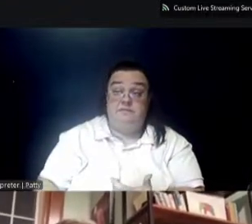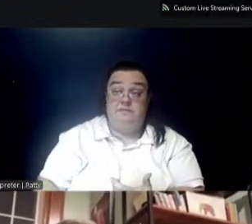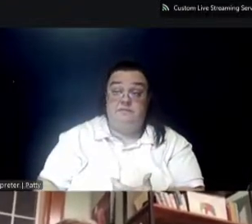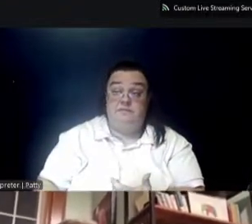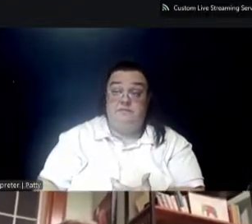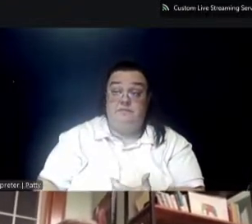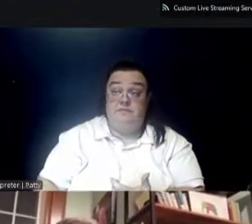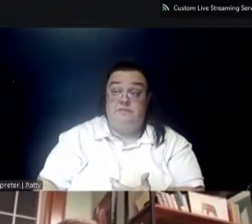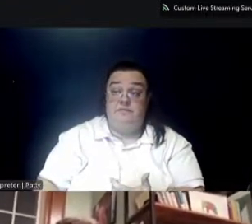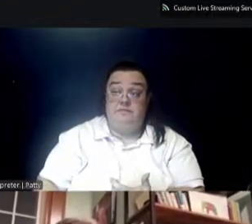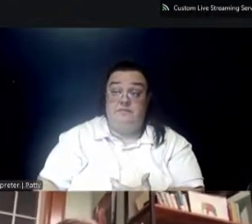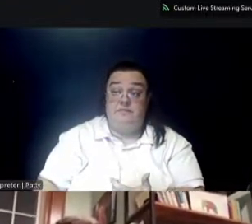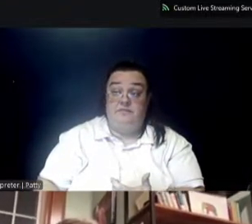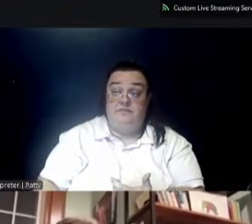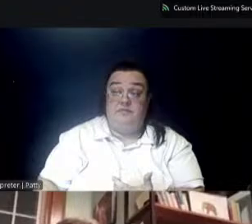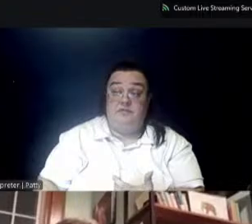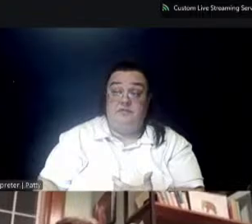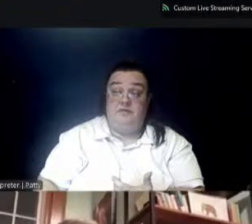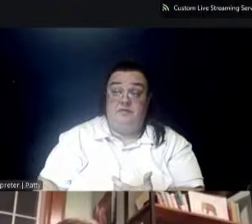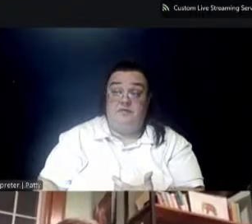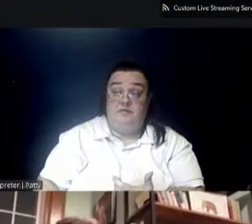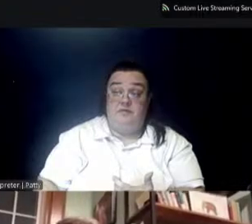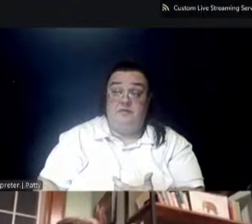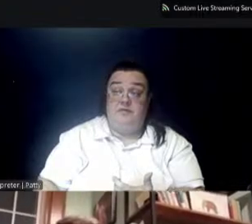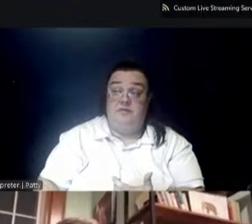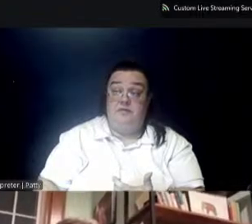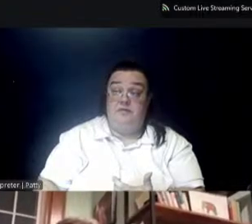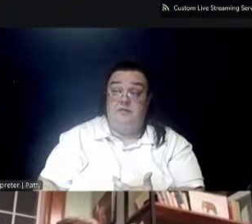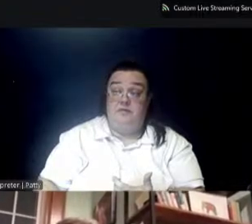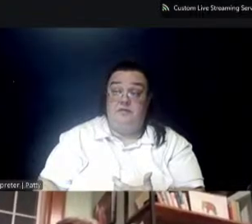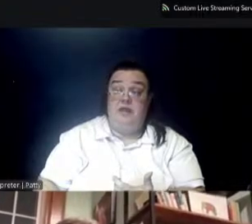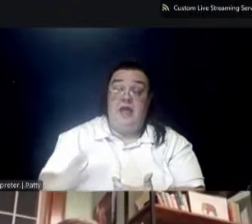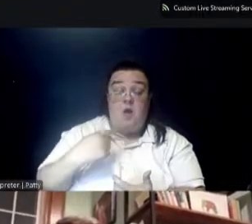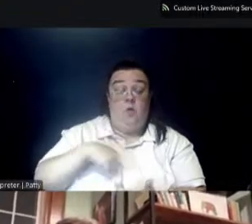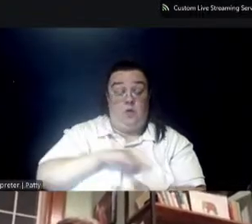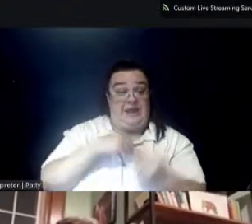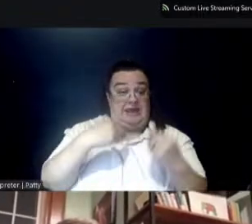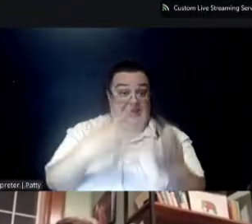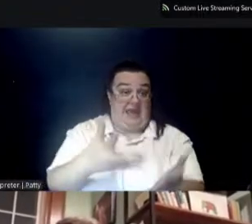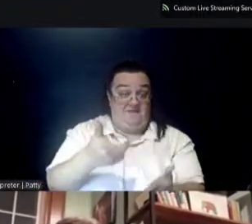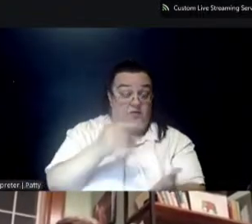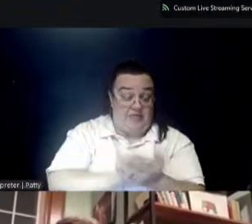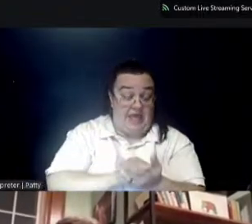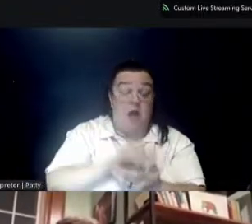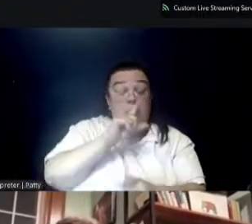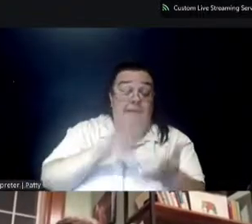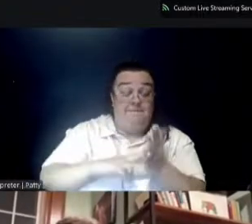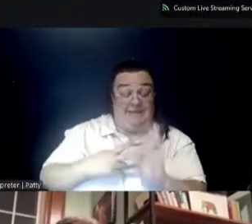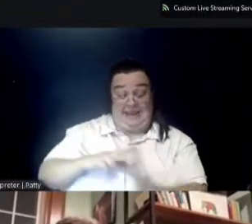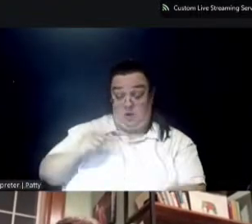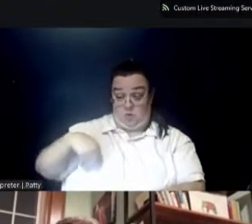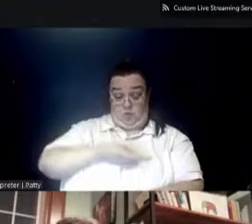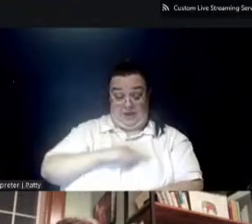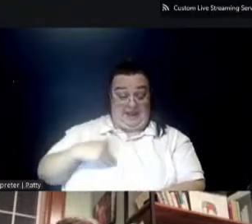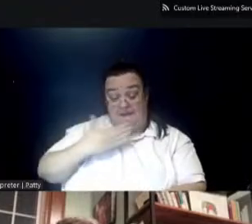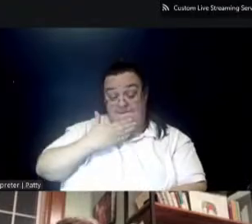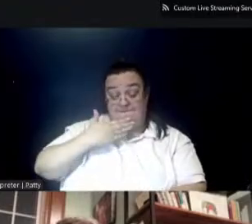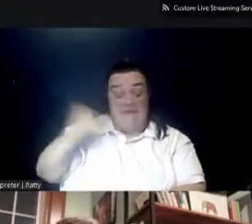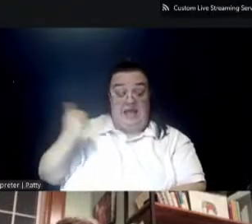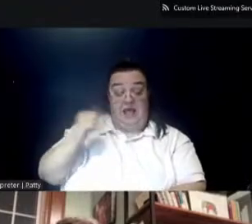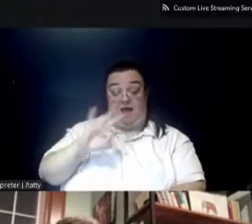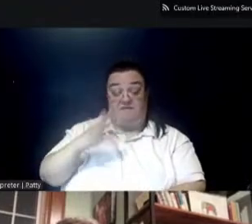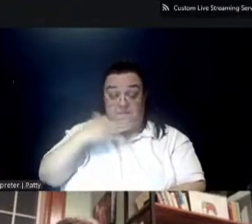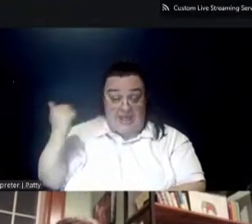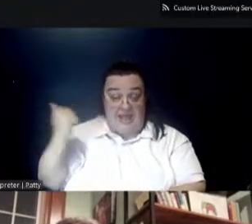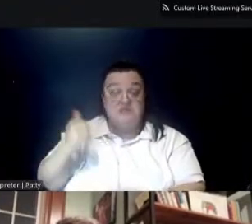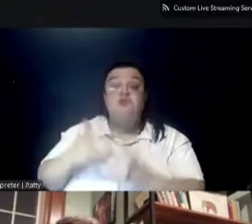24/7 police. I mean, we have the best of the best. So much to the point to where the county is trying to get our